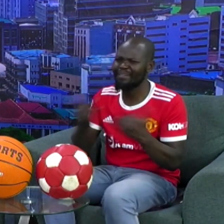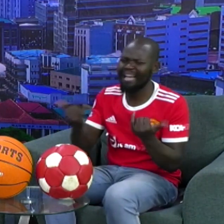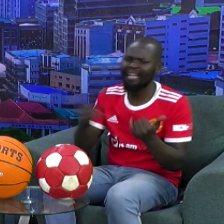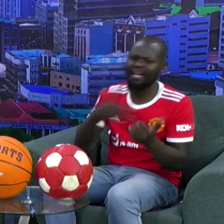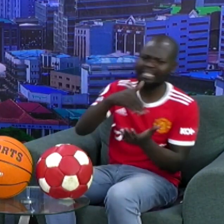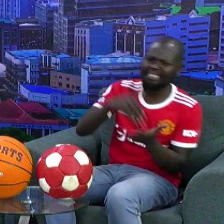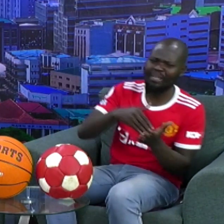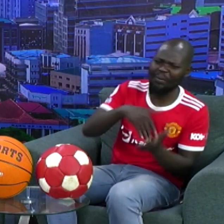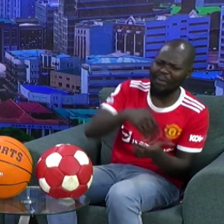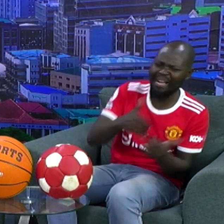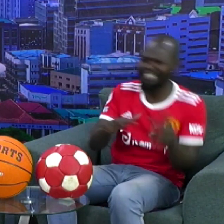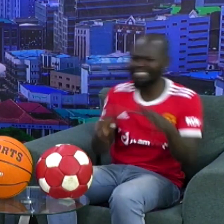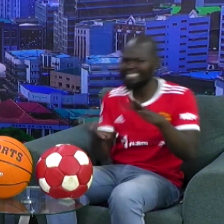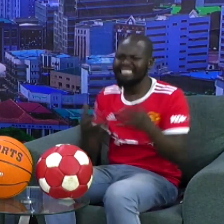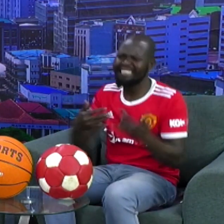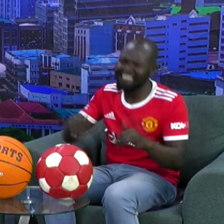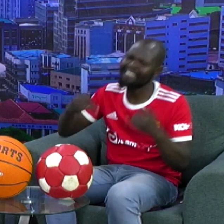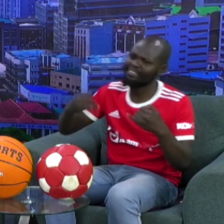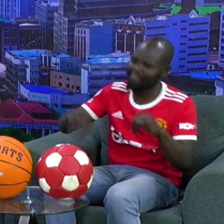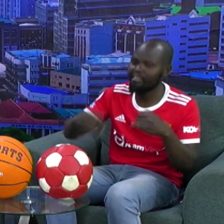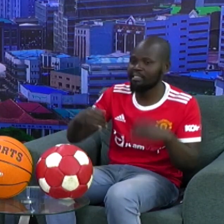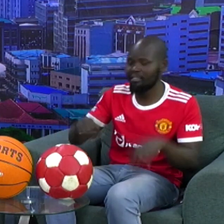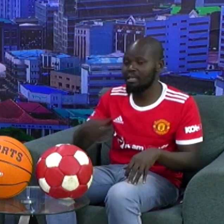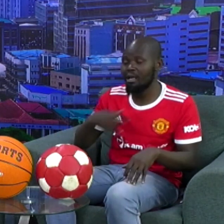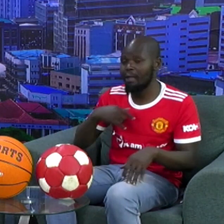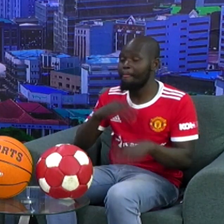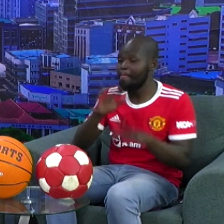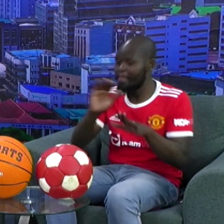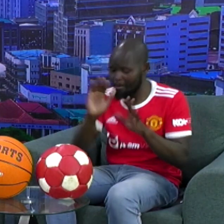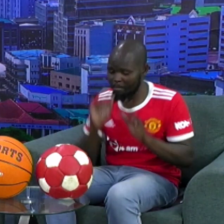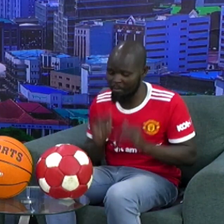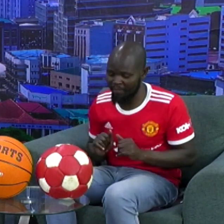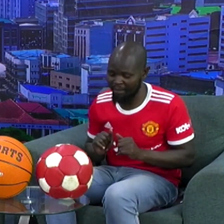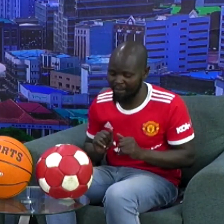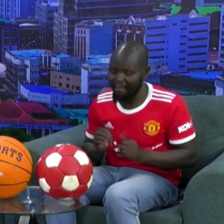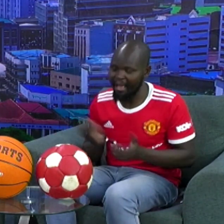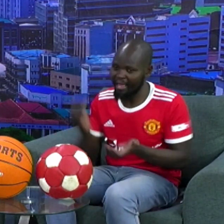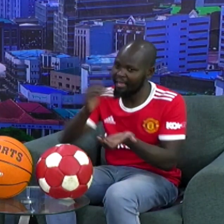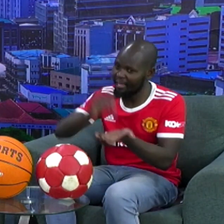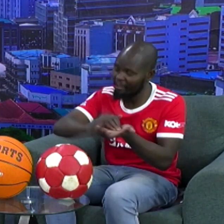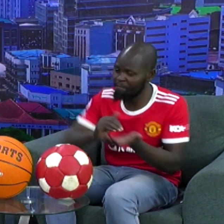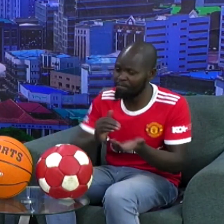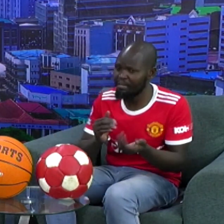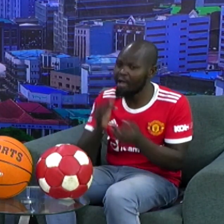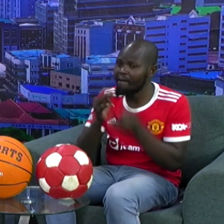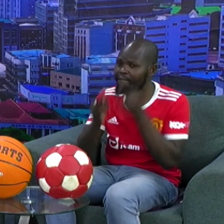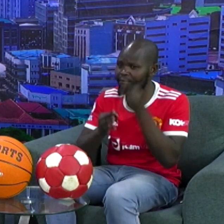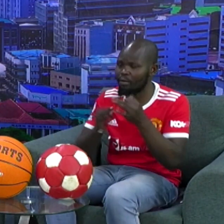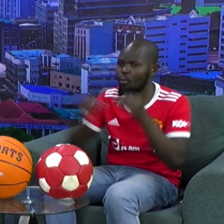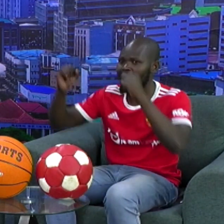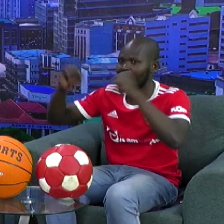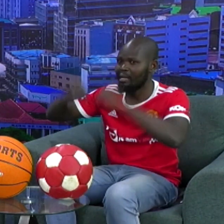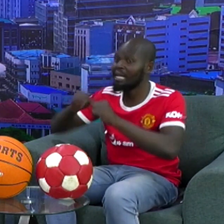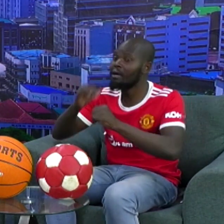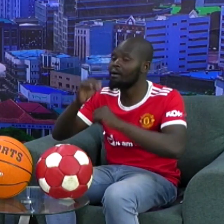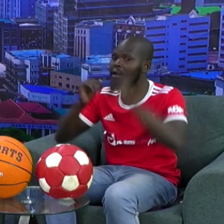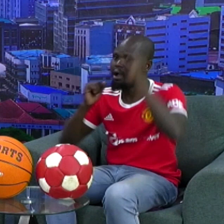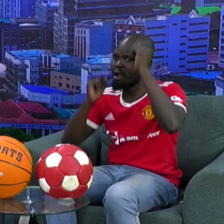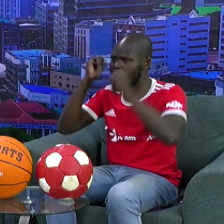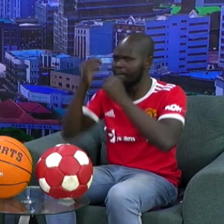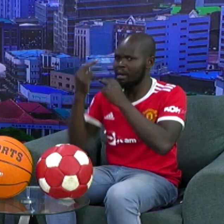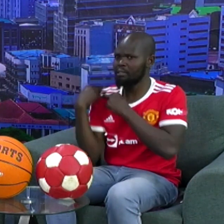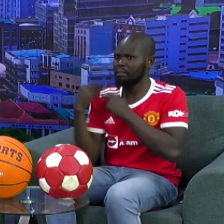have an opportunity to win this game. The center midfield is weak, but they're really trying. And again,